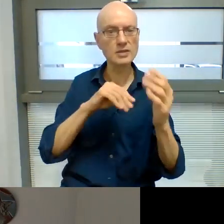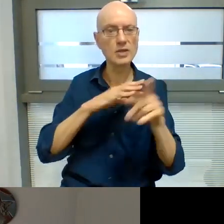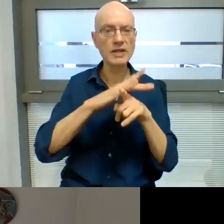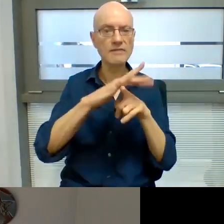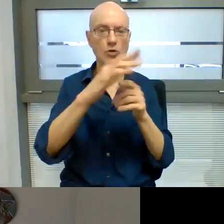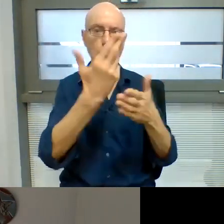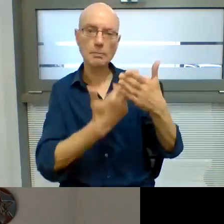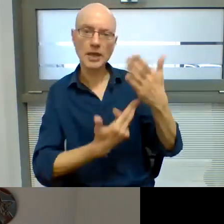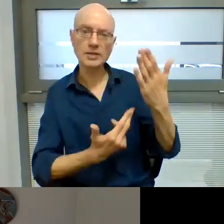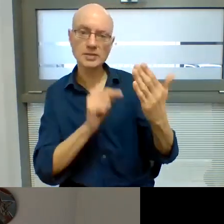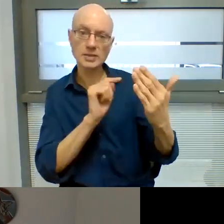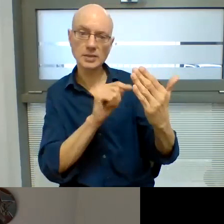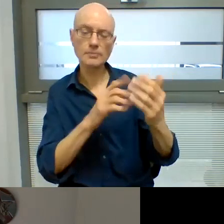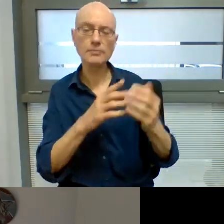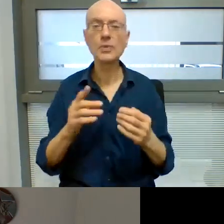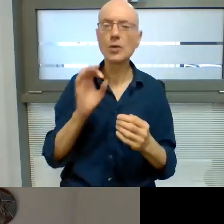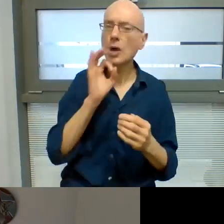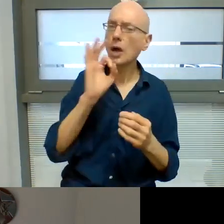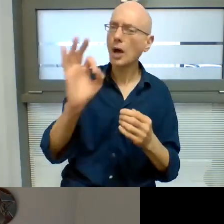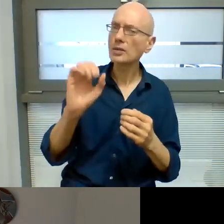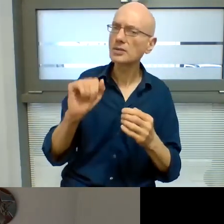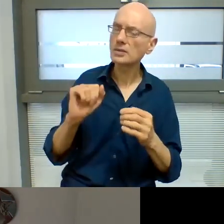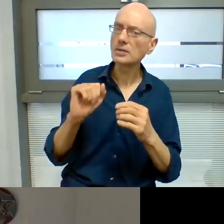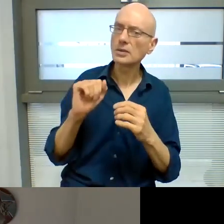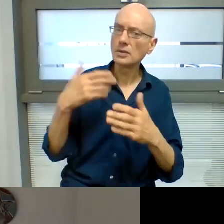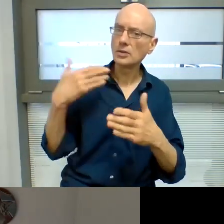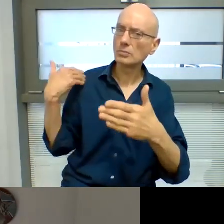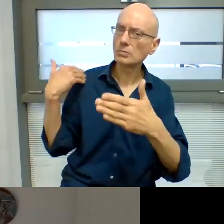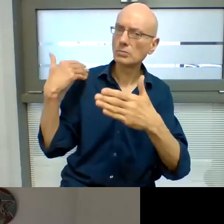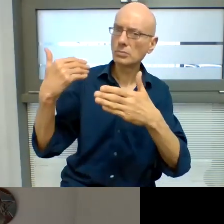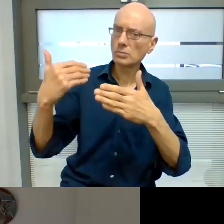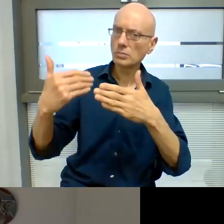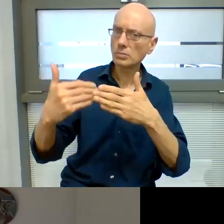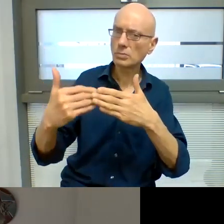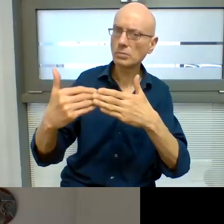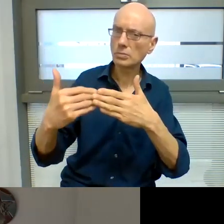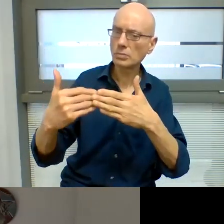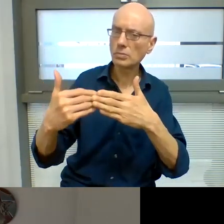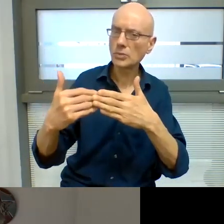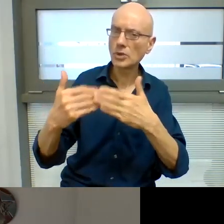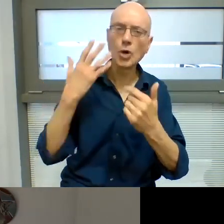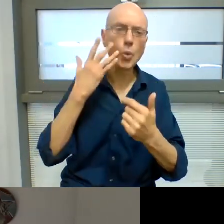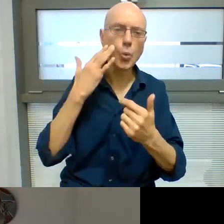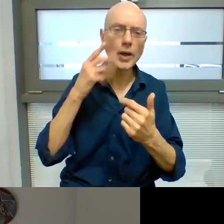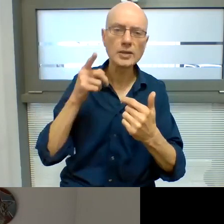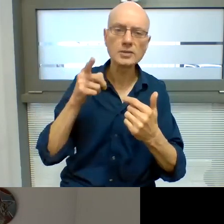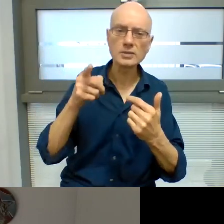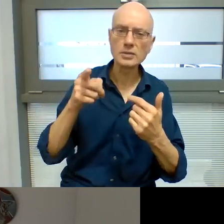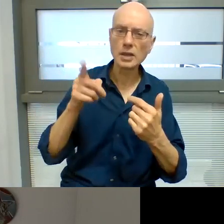during your kind of journey as an artist, at what point did you